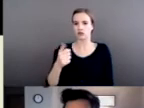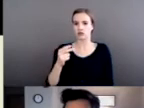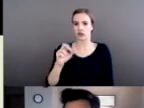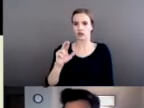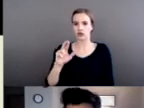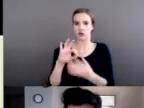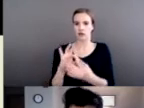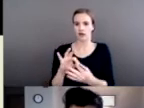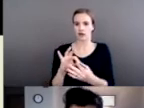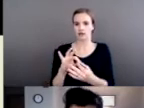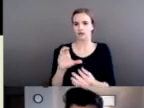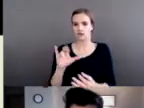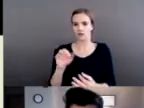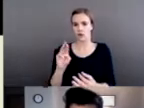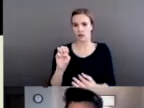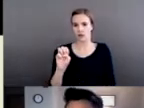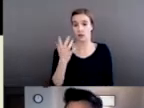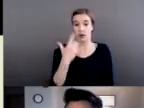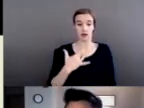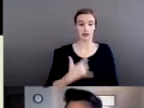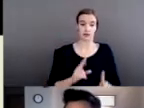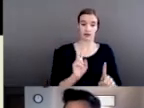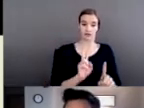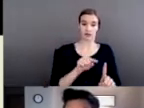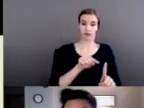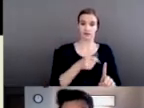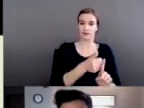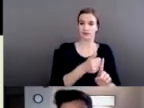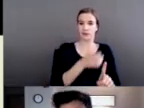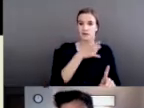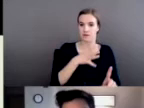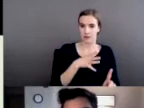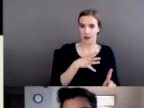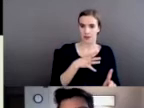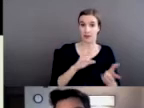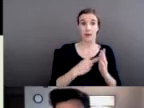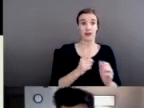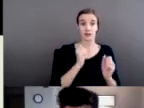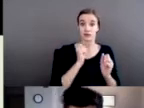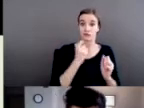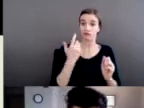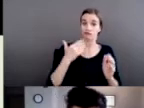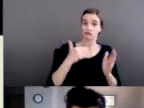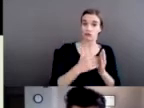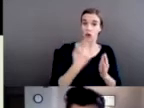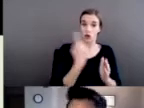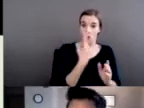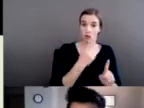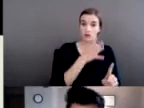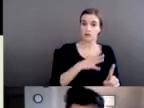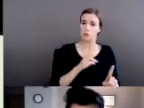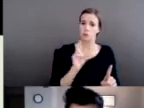typically female. It doesn't mean that the victim is only female. Anybody can